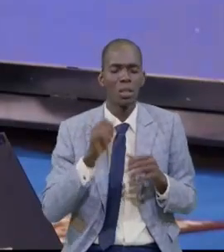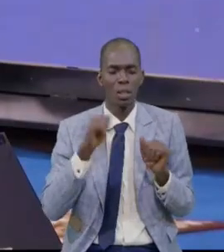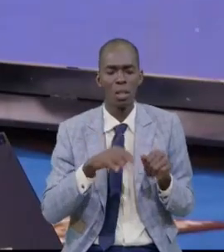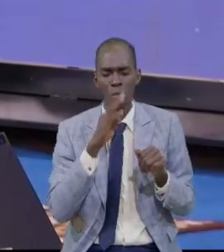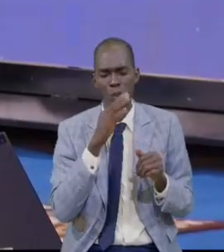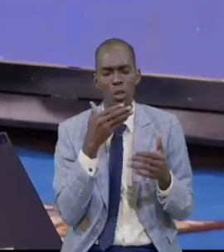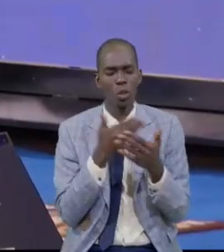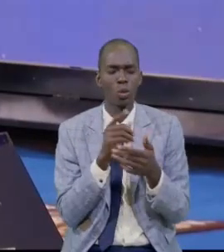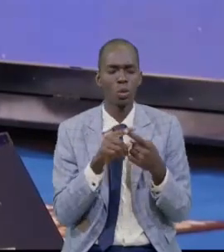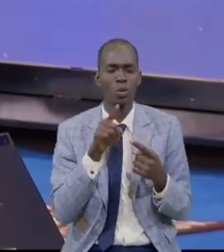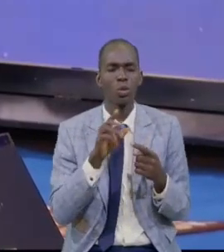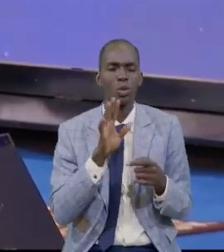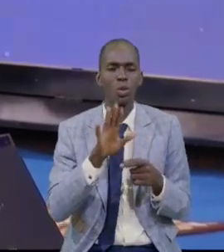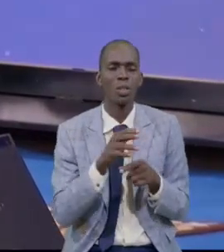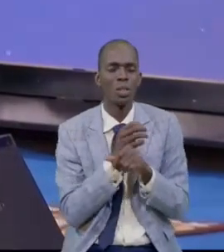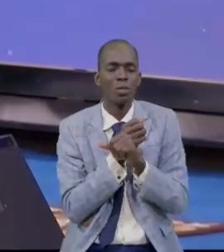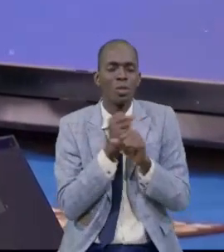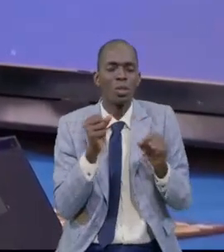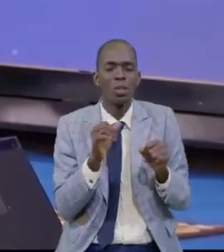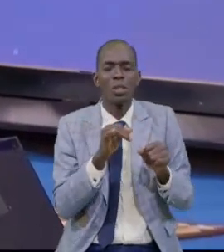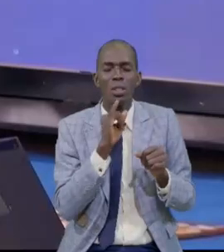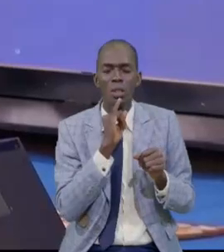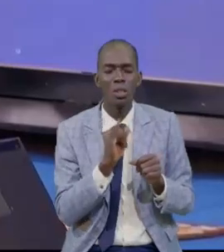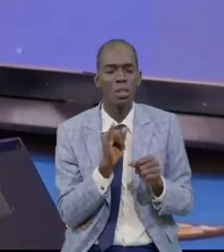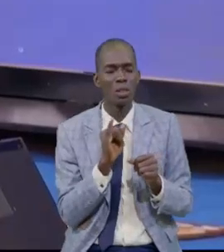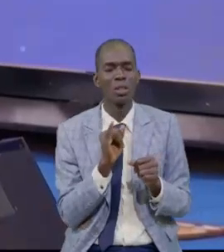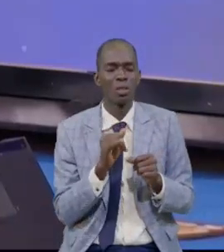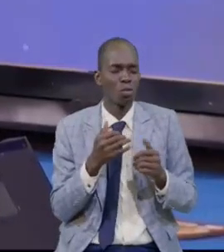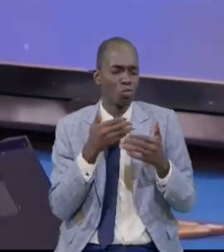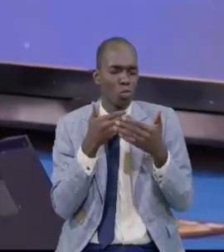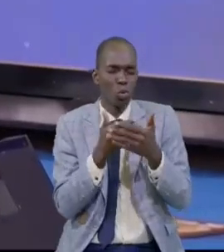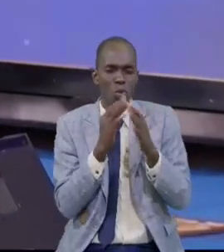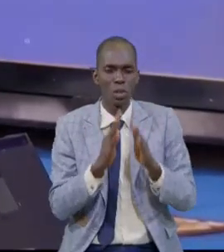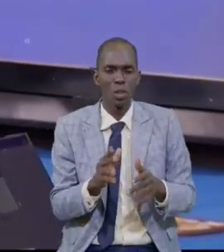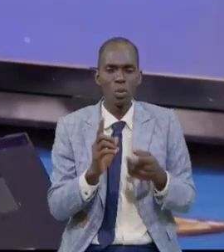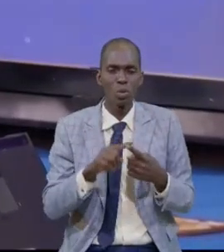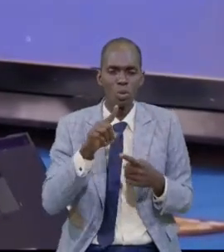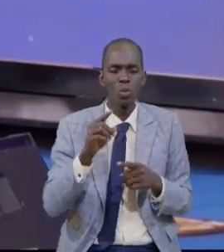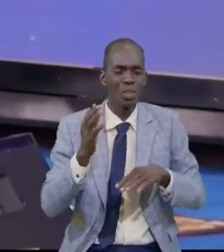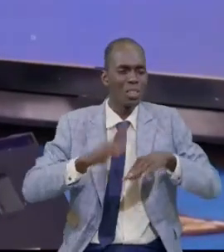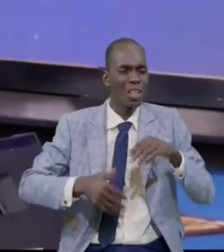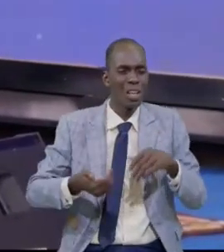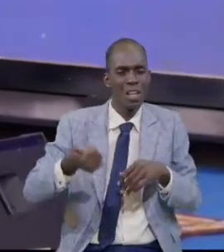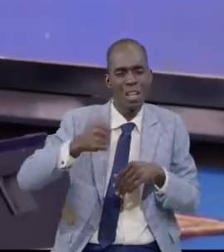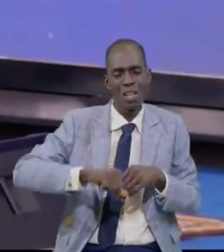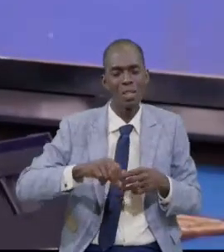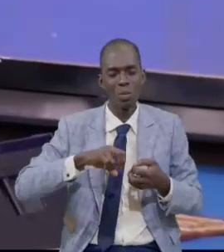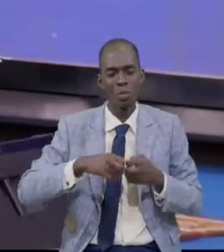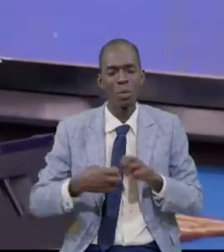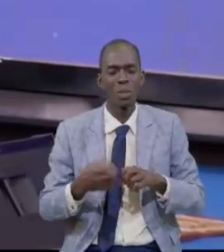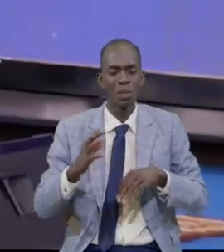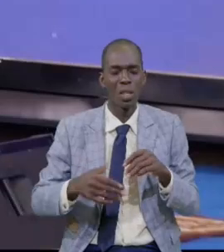to you than any problem, any perplexity of the world. And the Lord will make